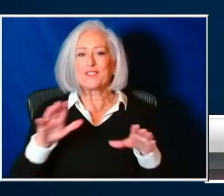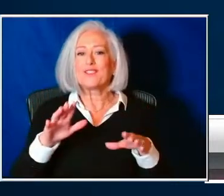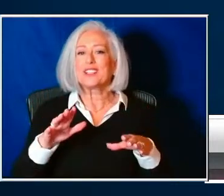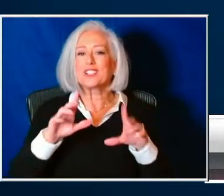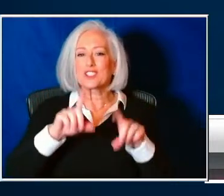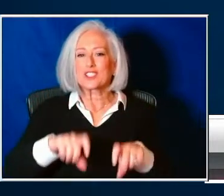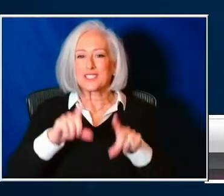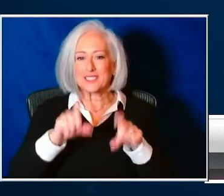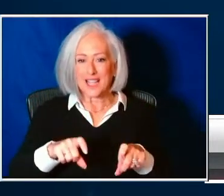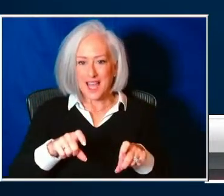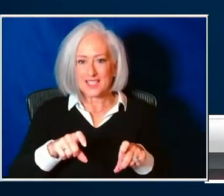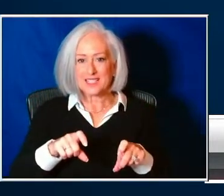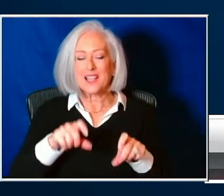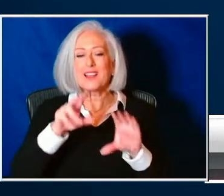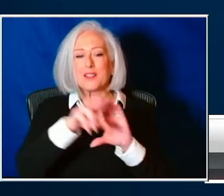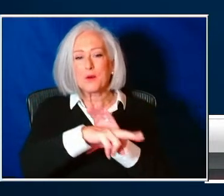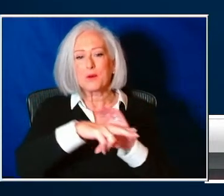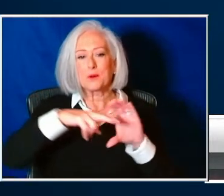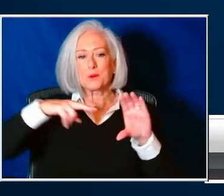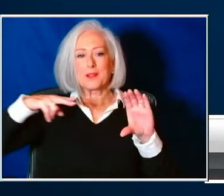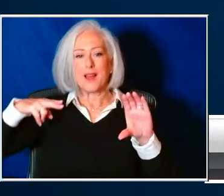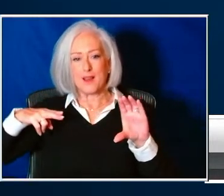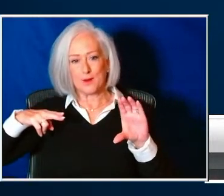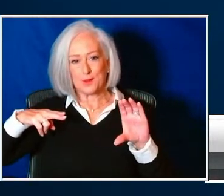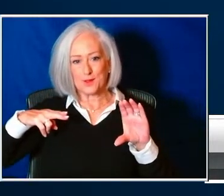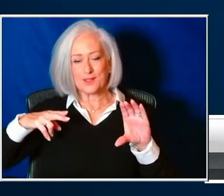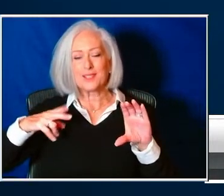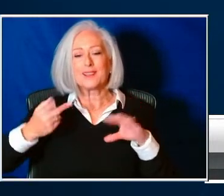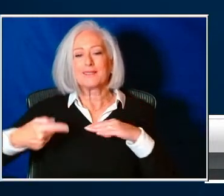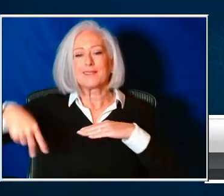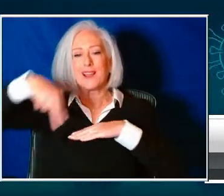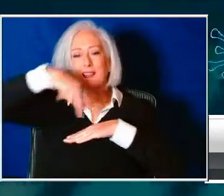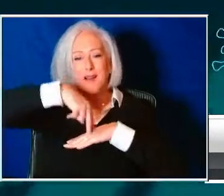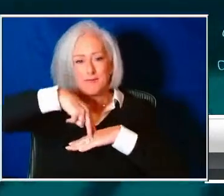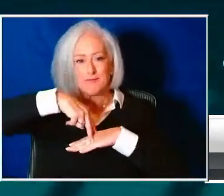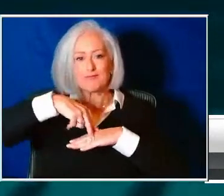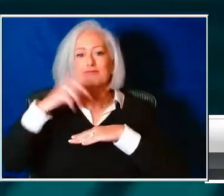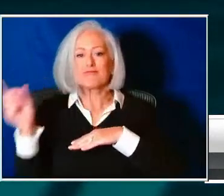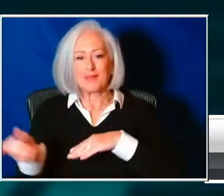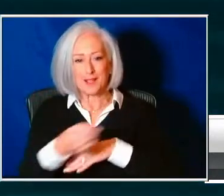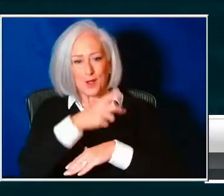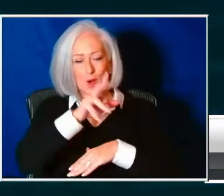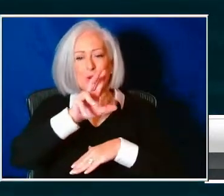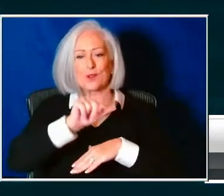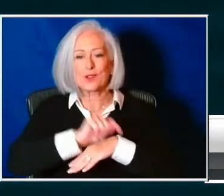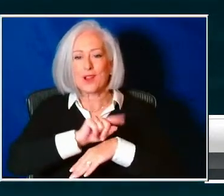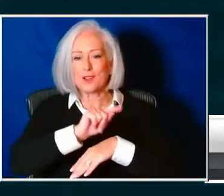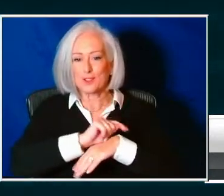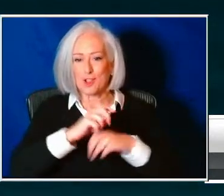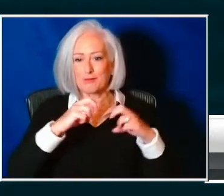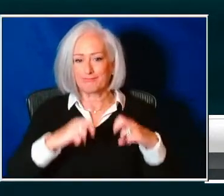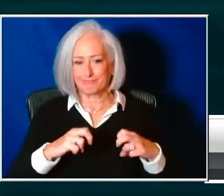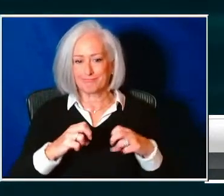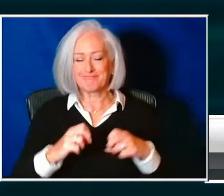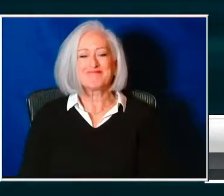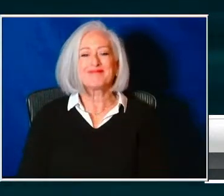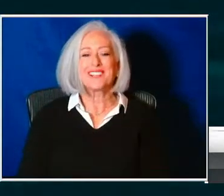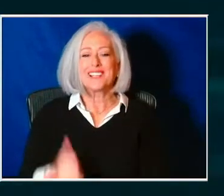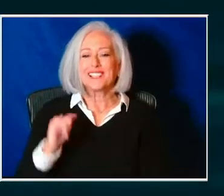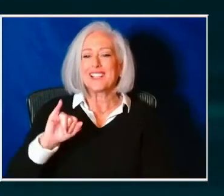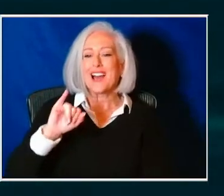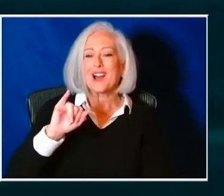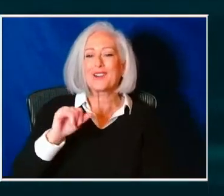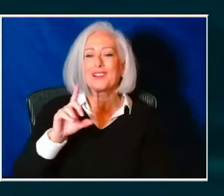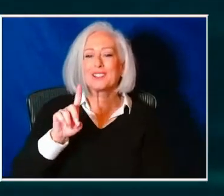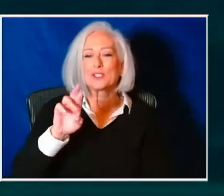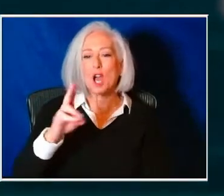moment. While we're waiting for that one moment, let's check in with Dr. Dana Hawkinson, Medical Director of Infection Prevention and Control. He's joining us this morning with our COVID count